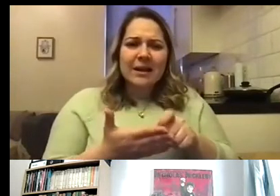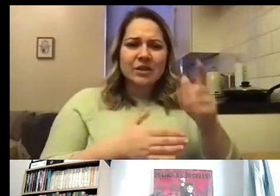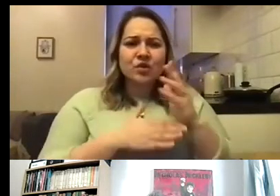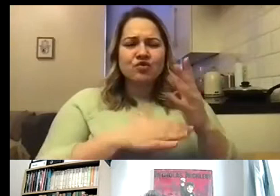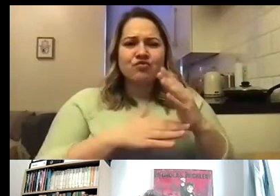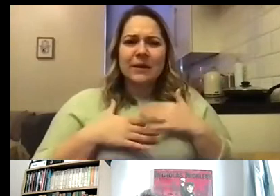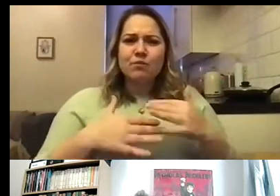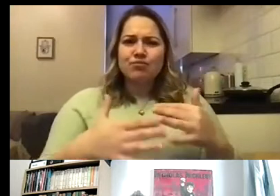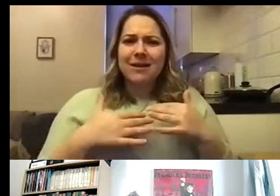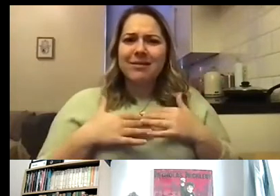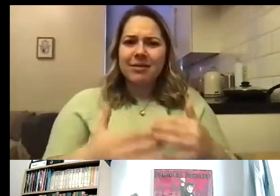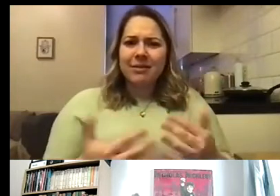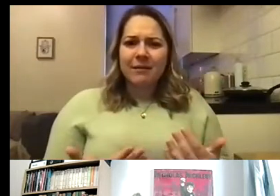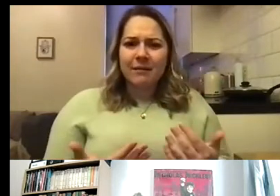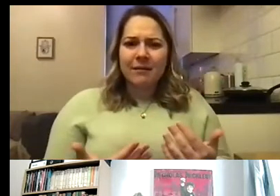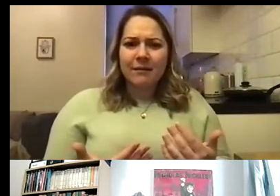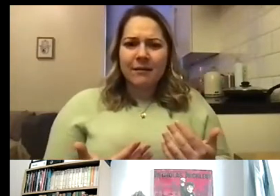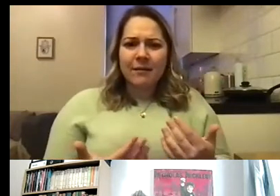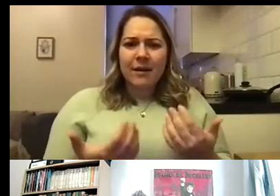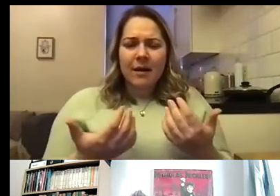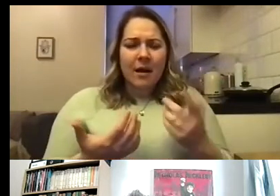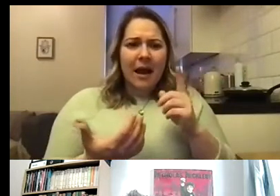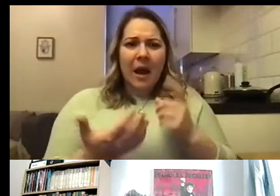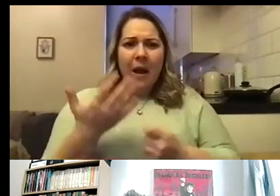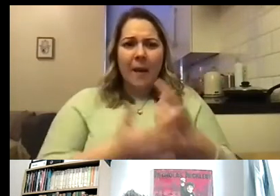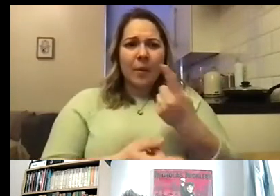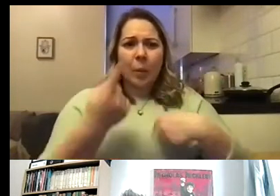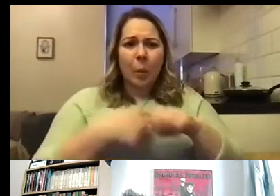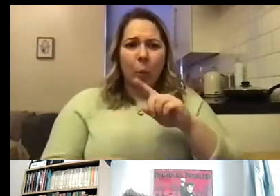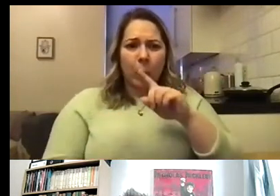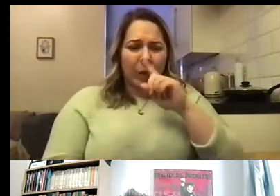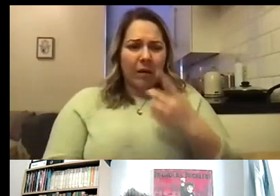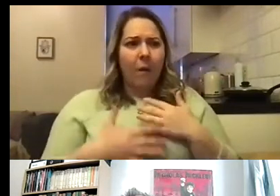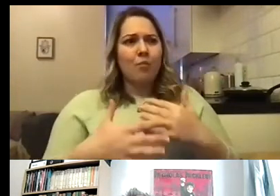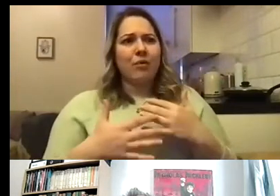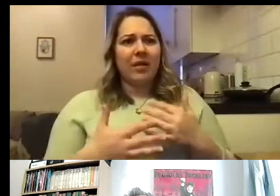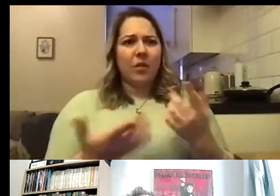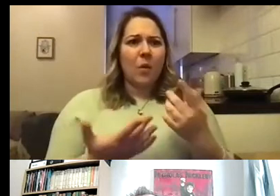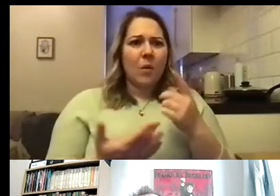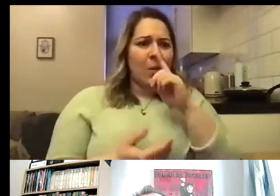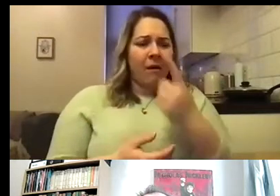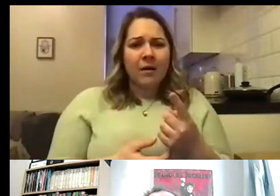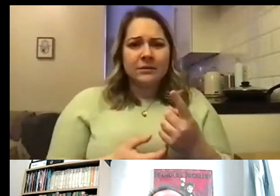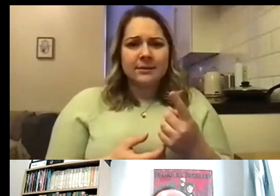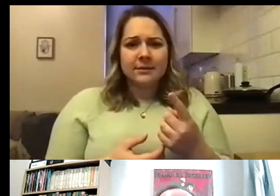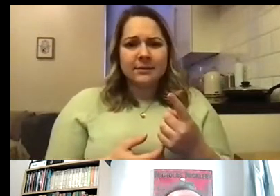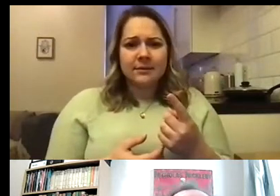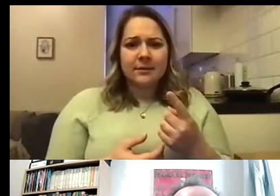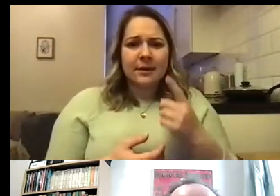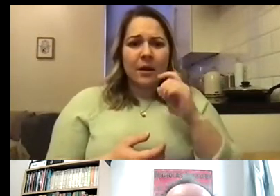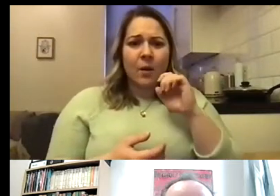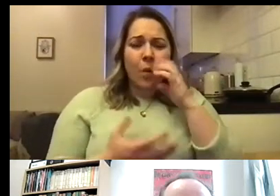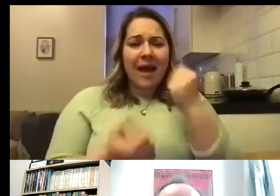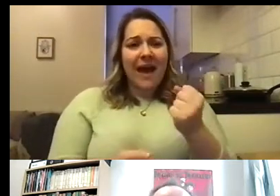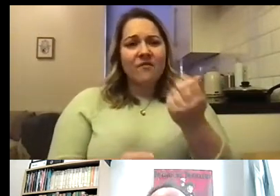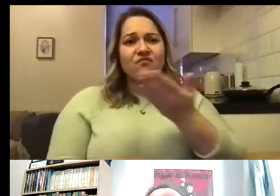I mean, you know, where will we get to a situation where we can't dissent, and what will that mean? how will we ever see justice